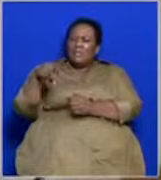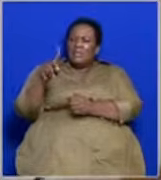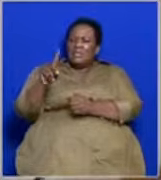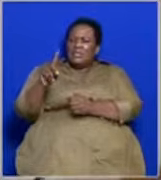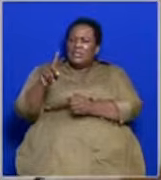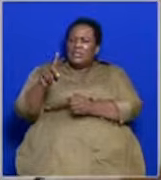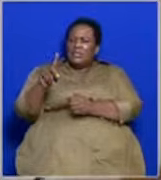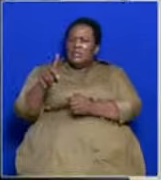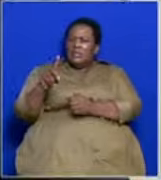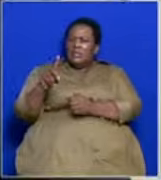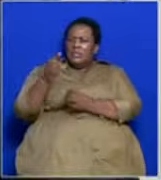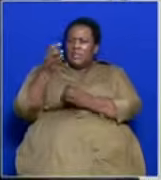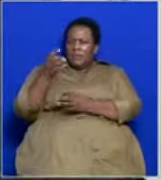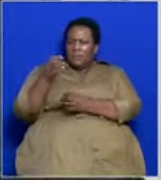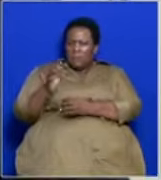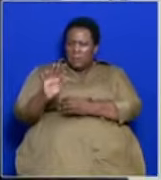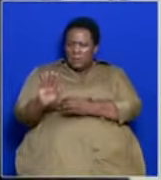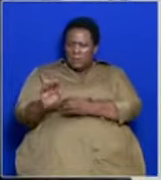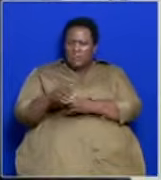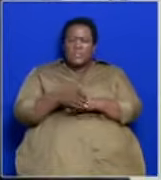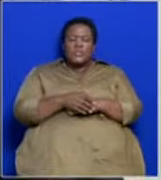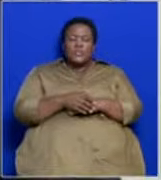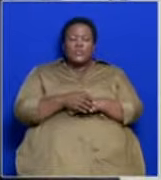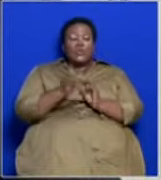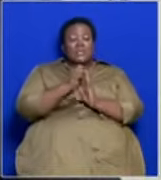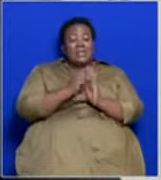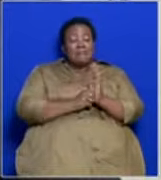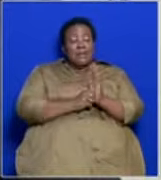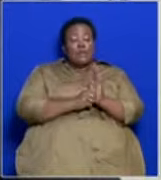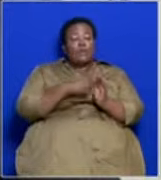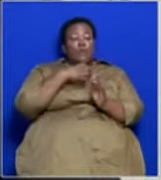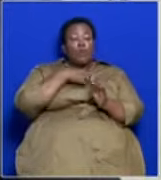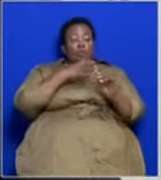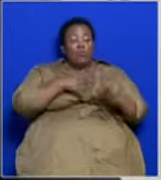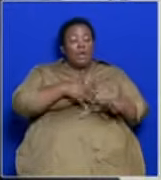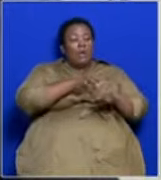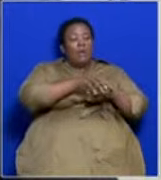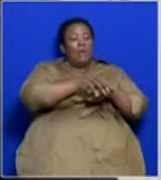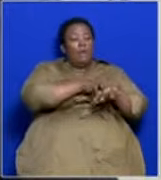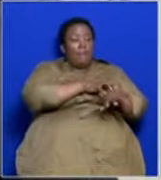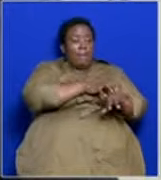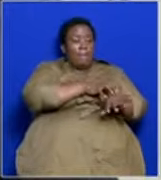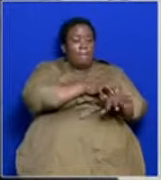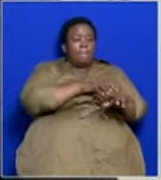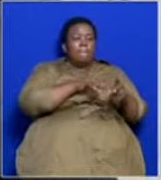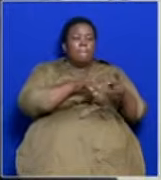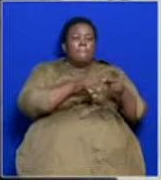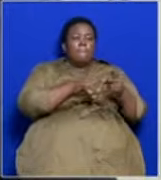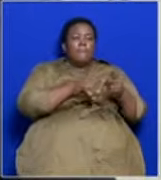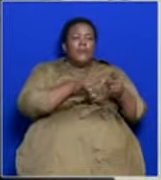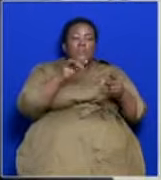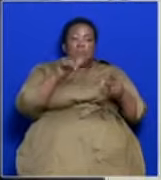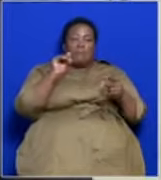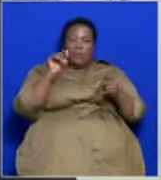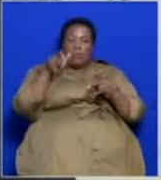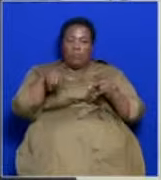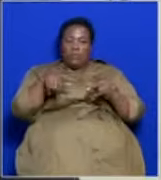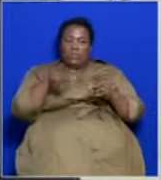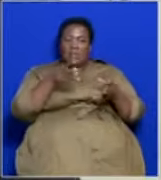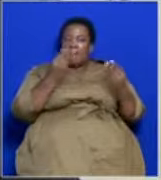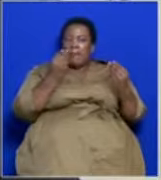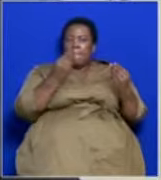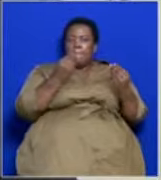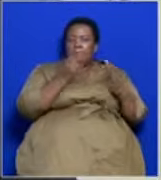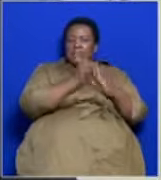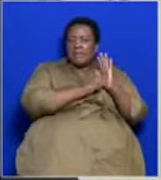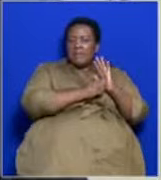The statement of the owner of the plot, a Zimbabwean national, has not been obtained. The said owner has